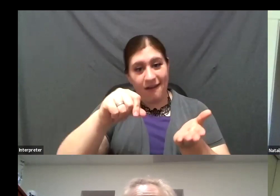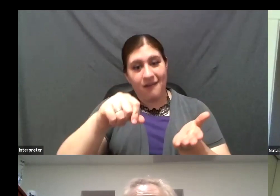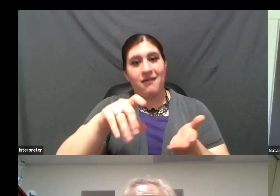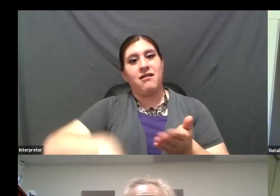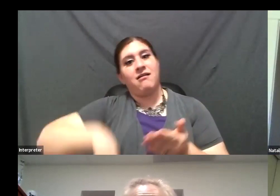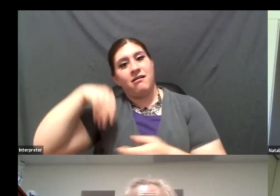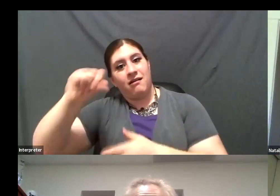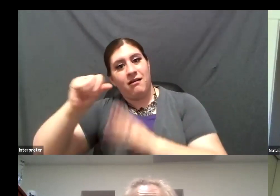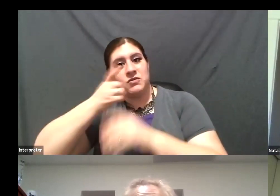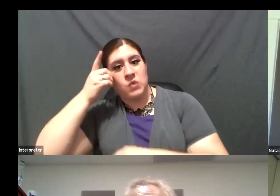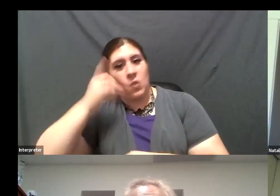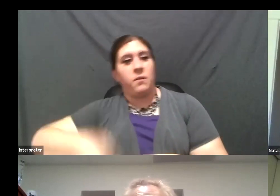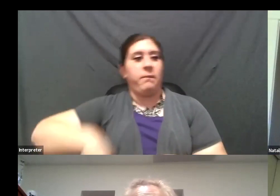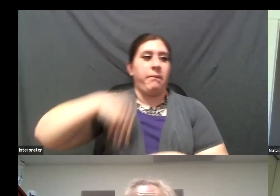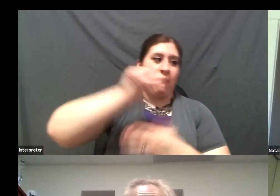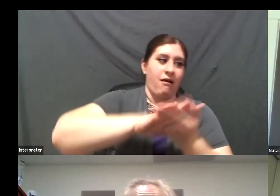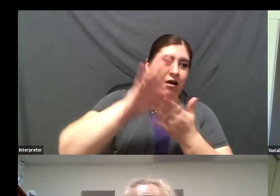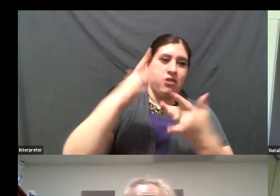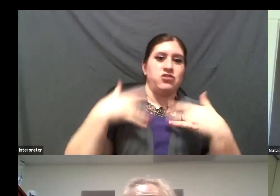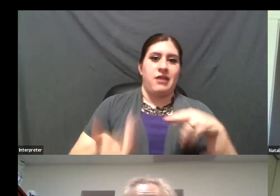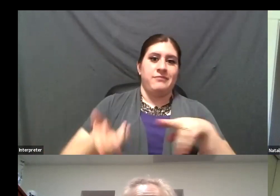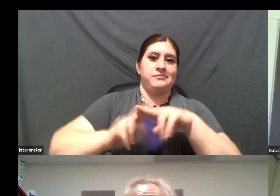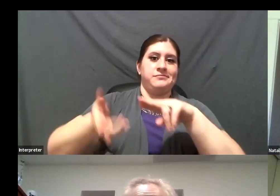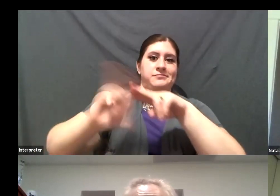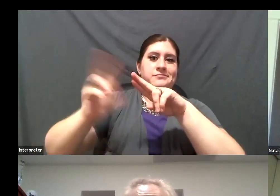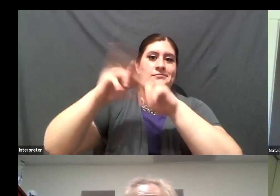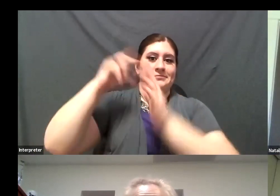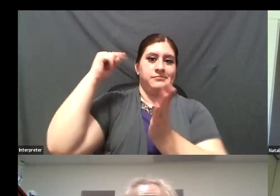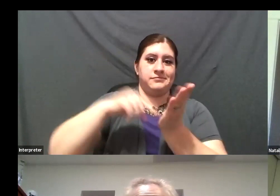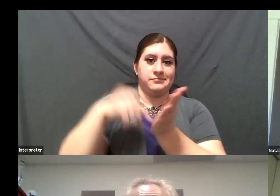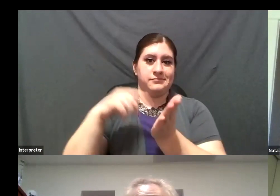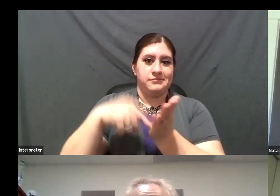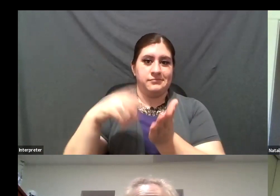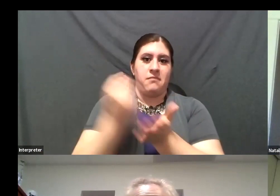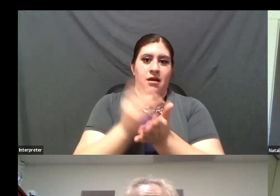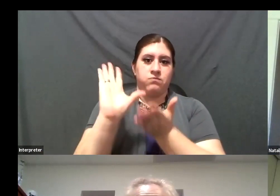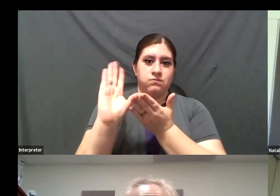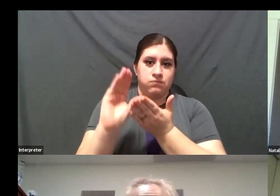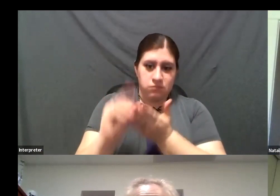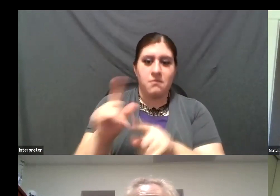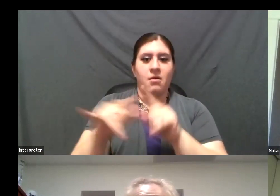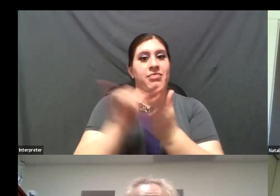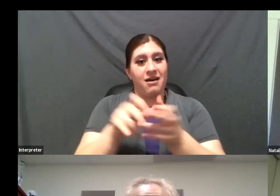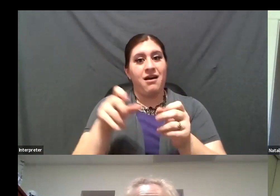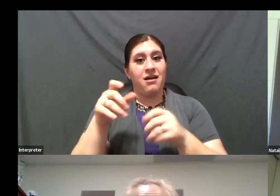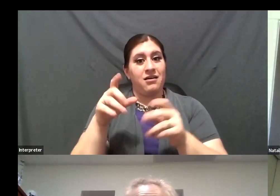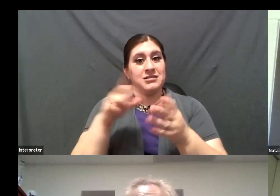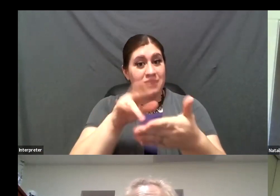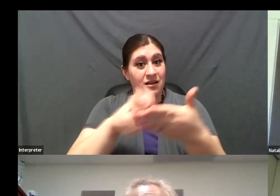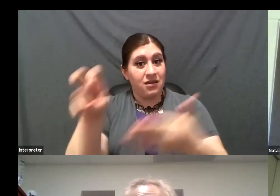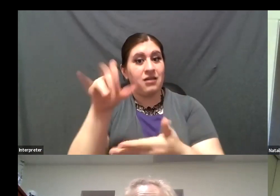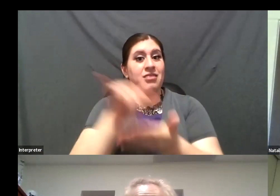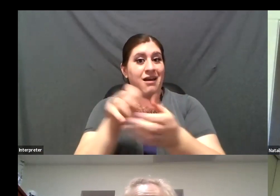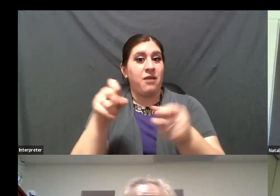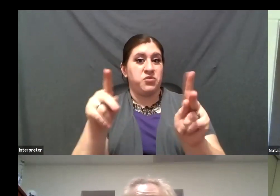and it all starts to add up. But these opportunities for studying abroad is definitely available to any of